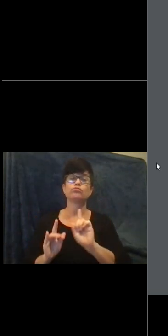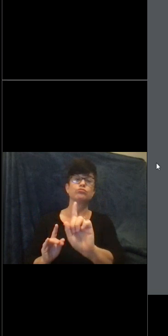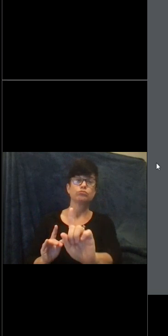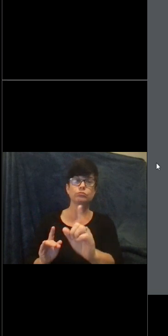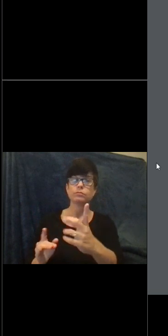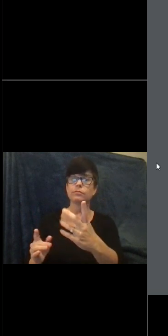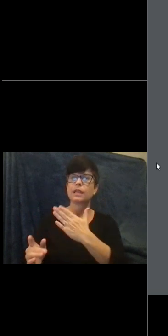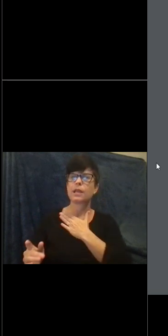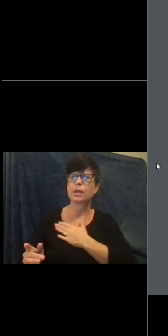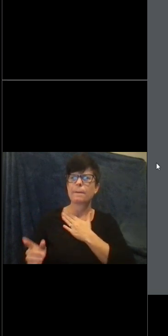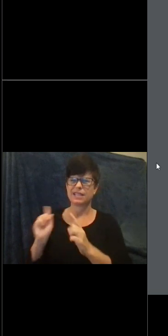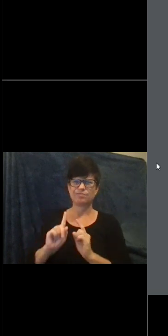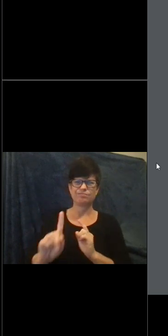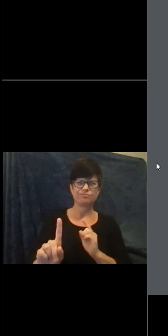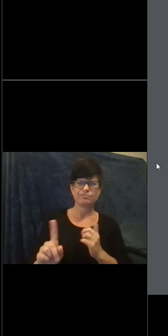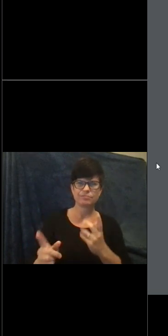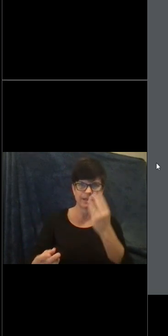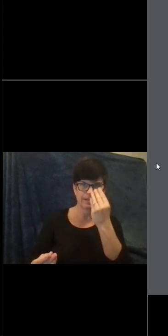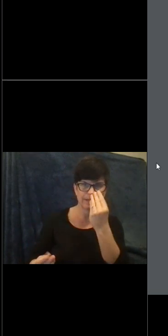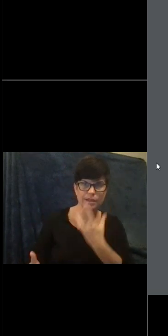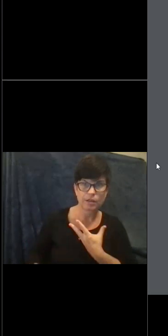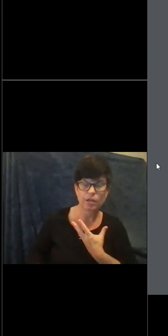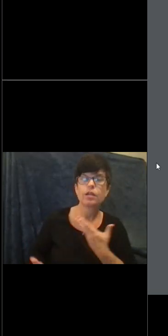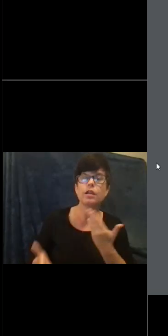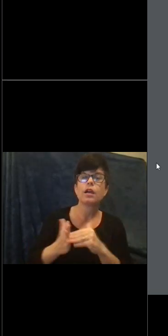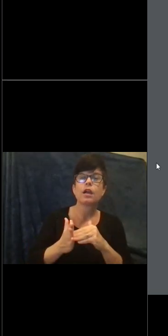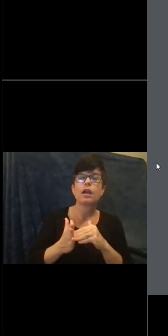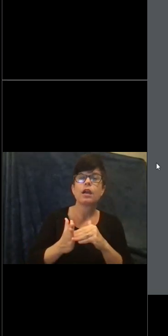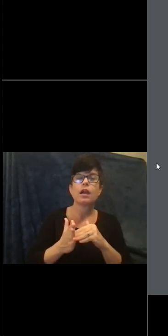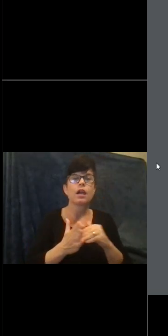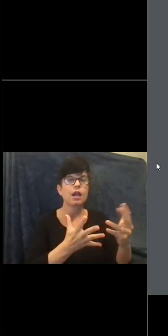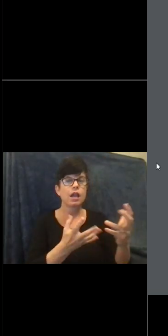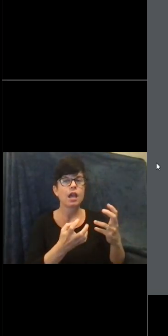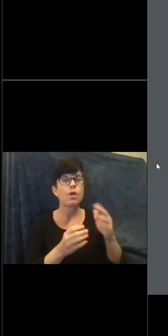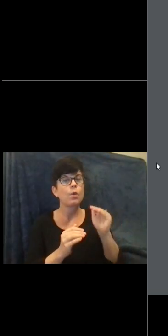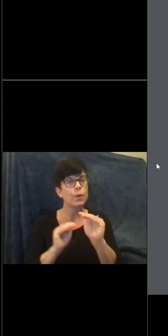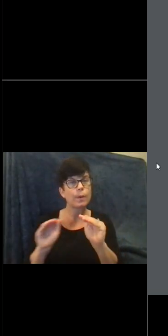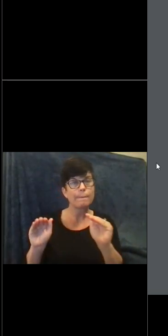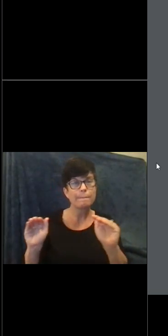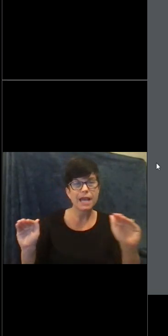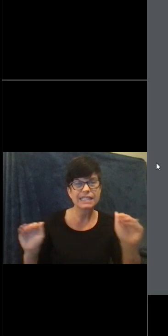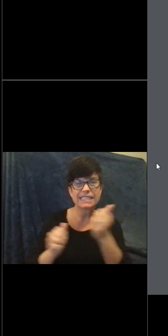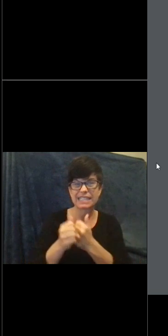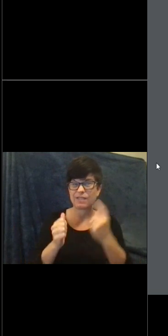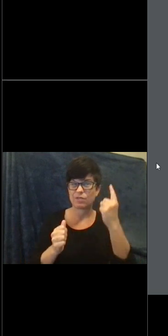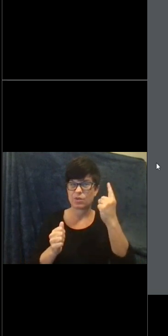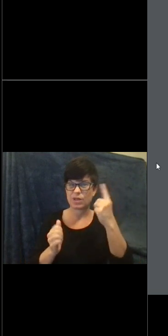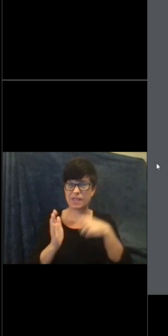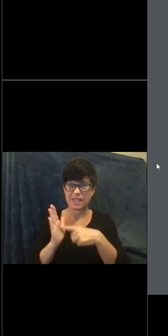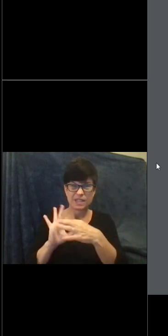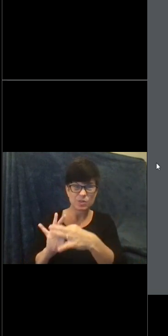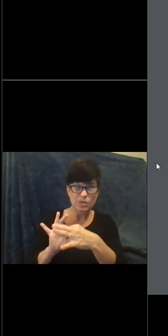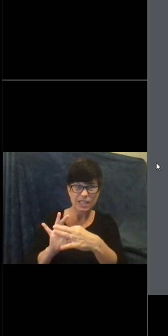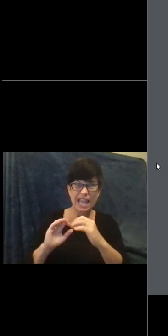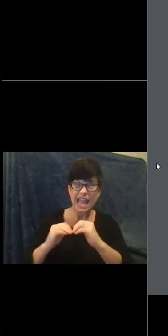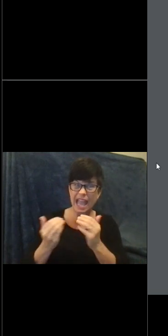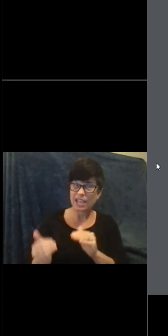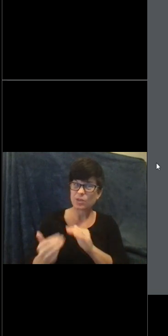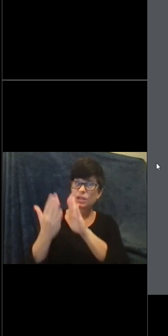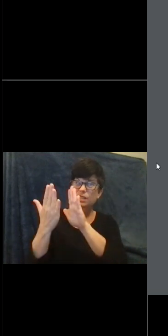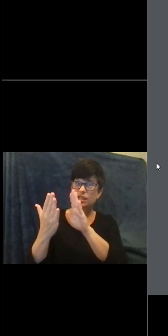would you please come? So again, I would just like to just remind everybody that to the extent that this relates to how you will address this